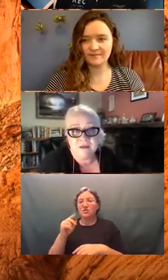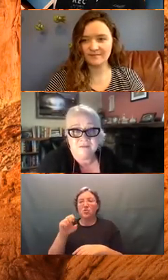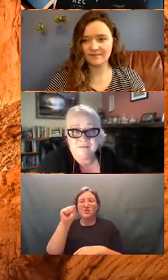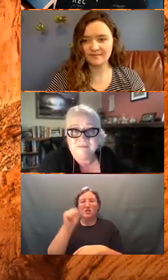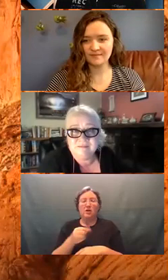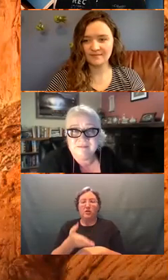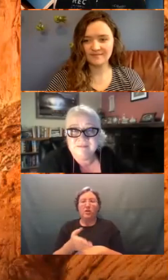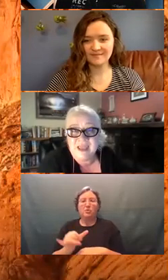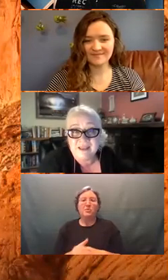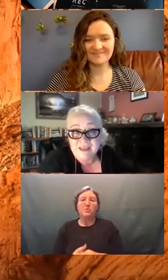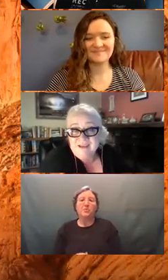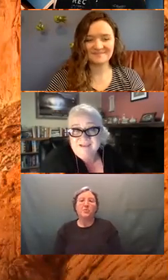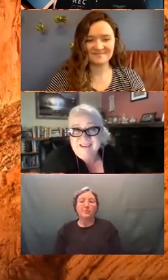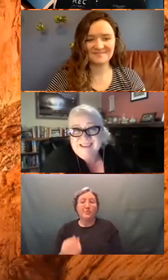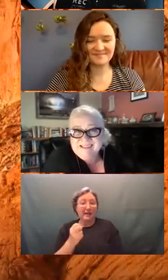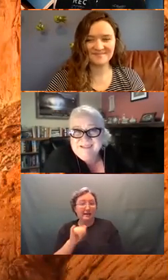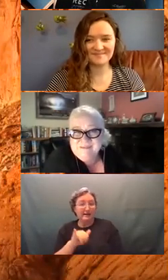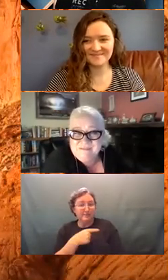Utah. Very cool. Haley?